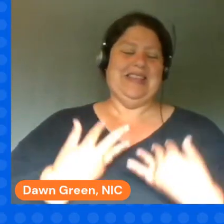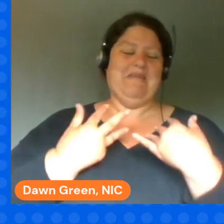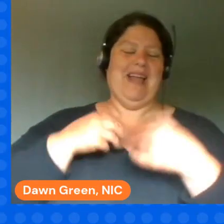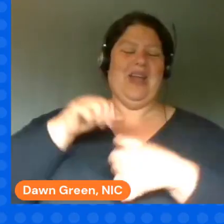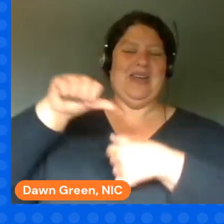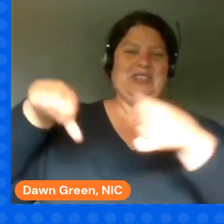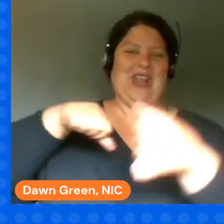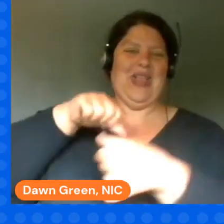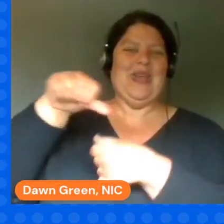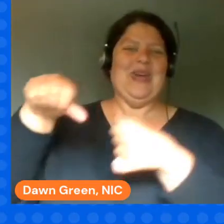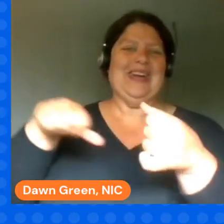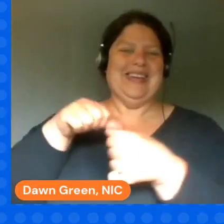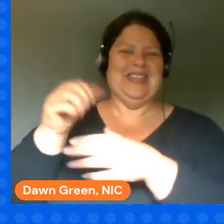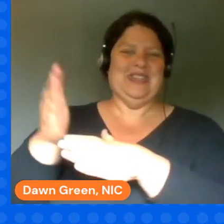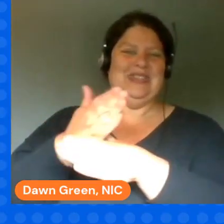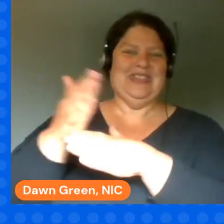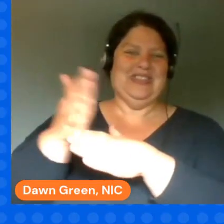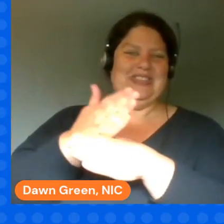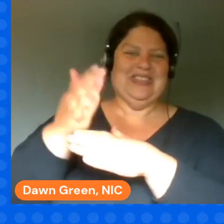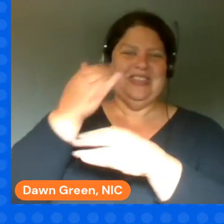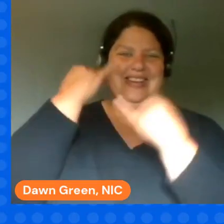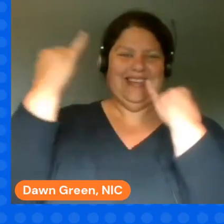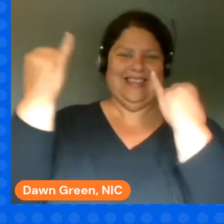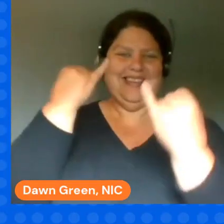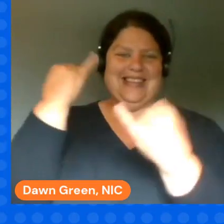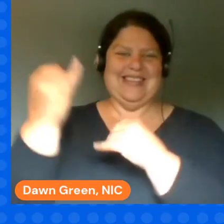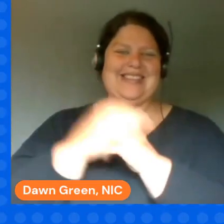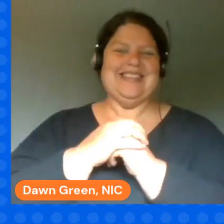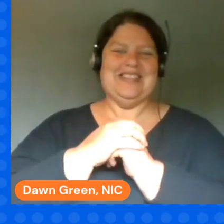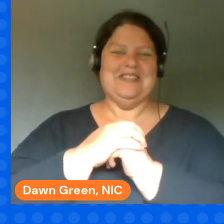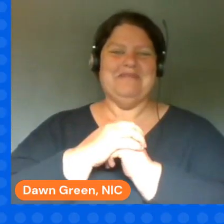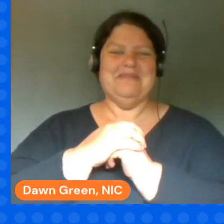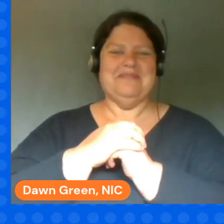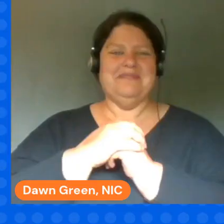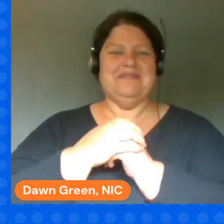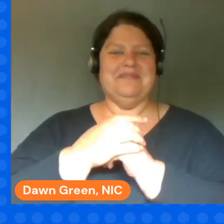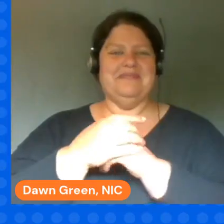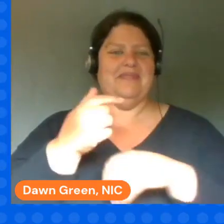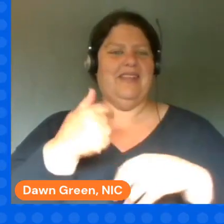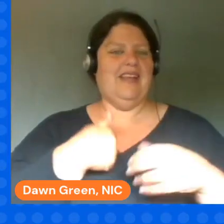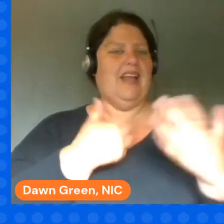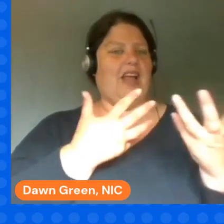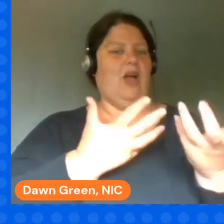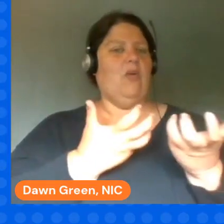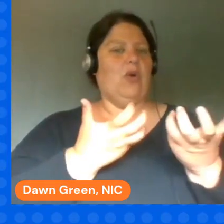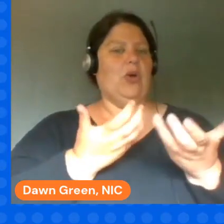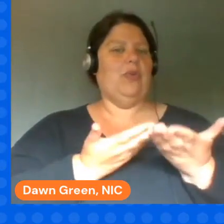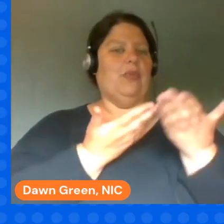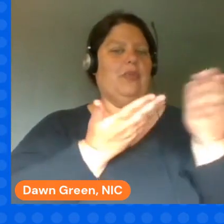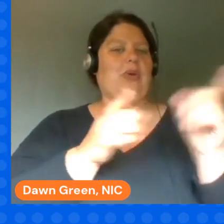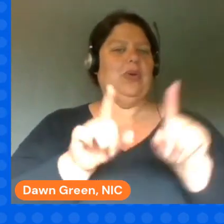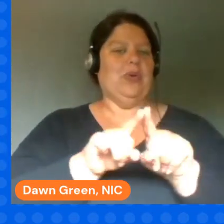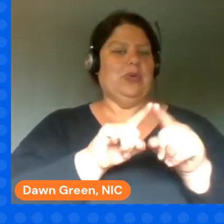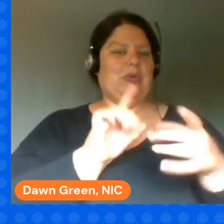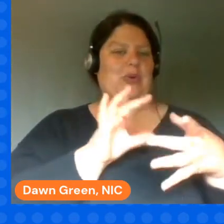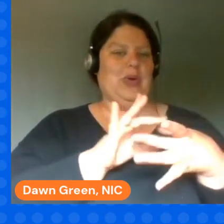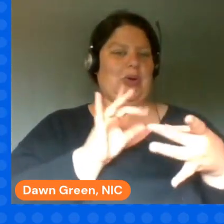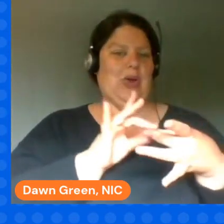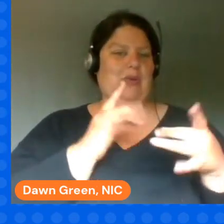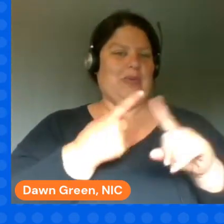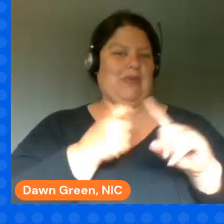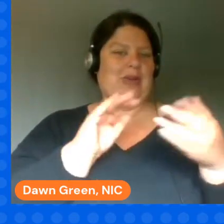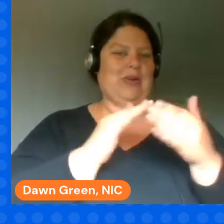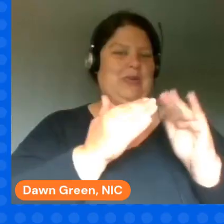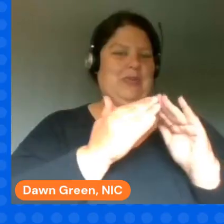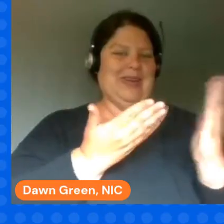and share ideas. Mm-hmm. I want to bring also some comments from the community here. Like